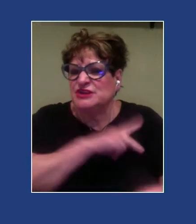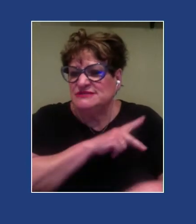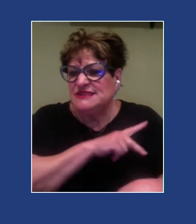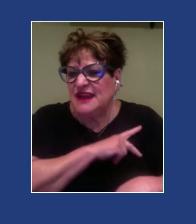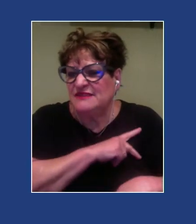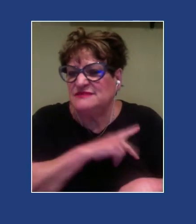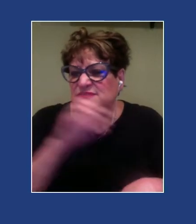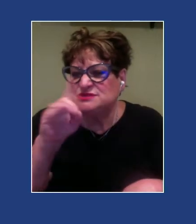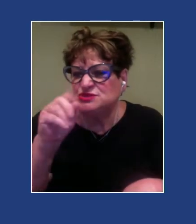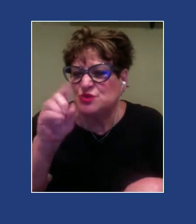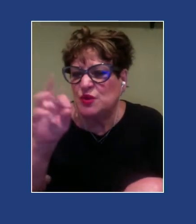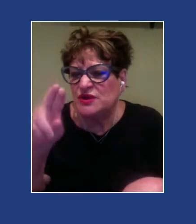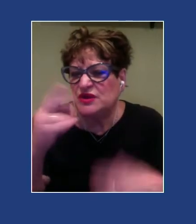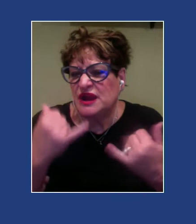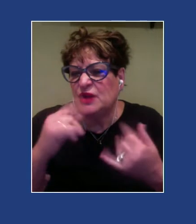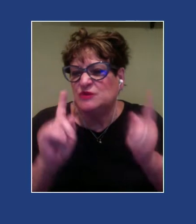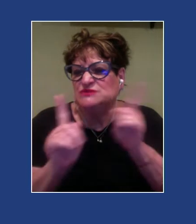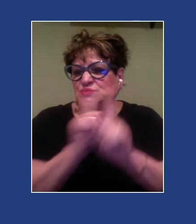Sure.